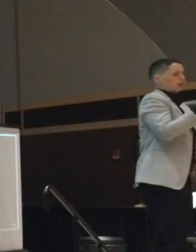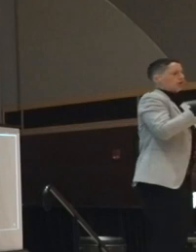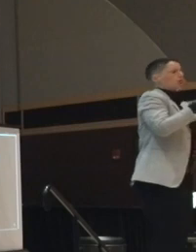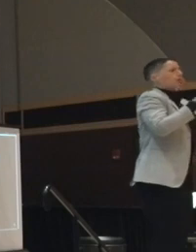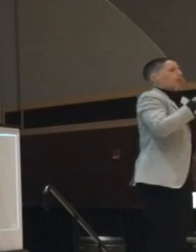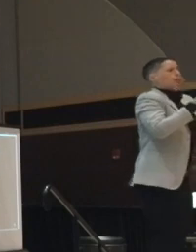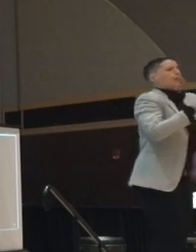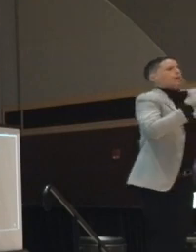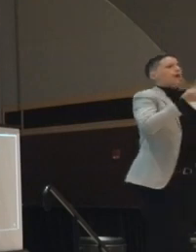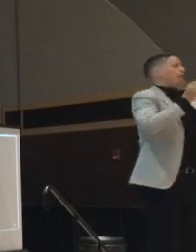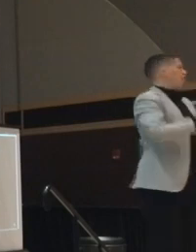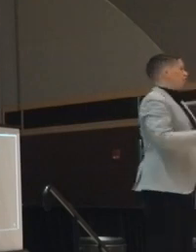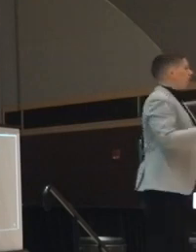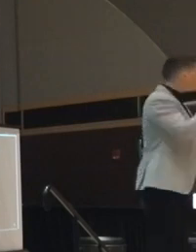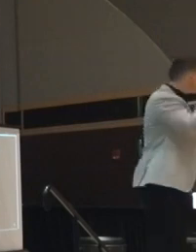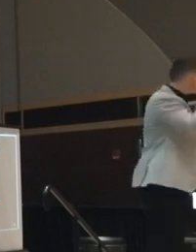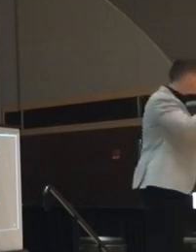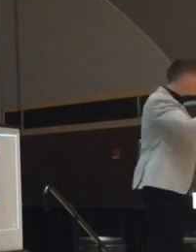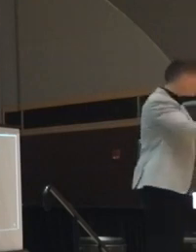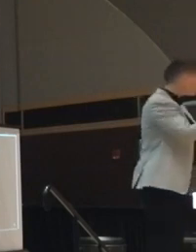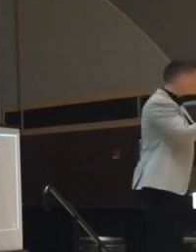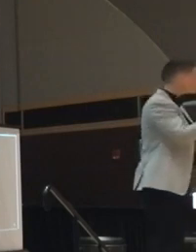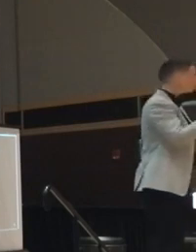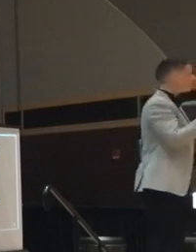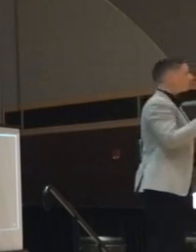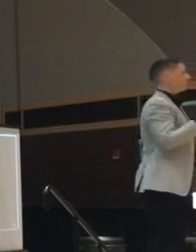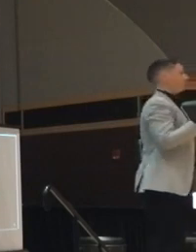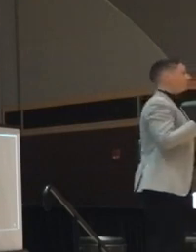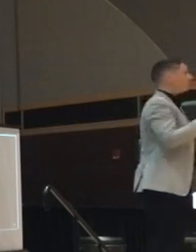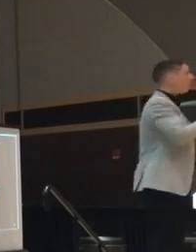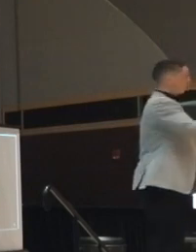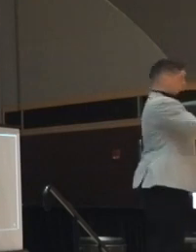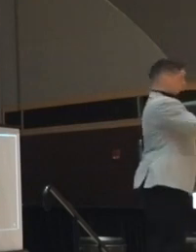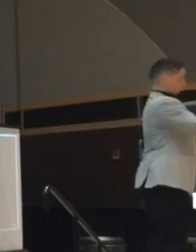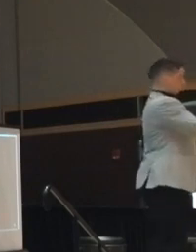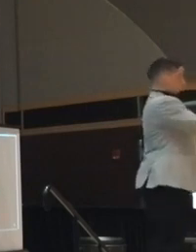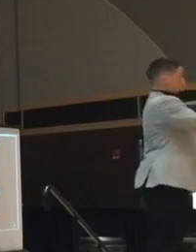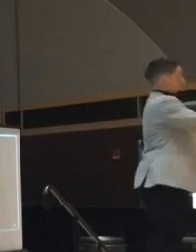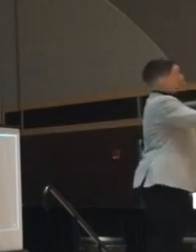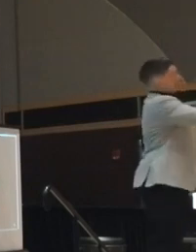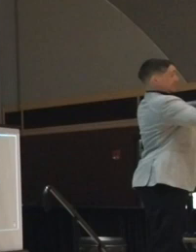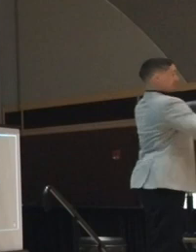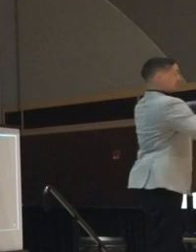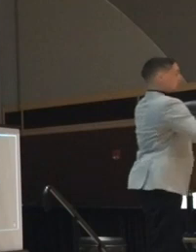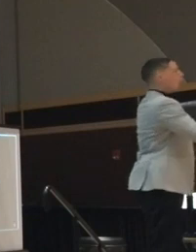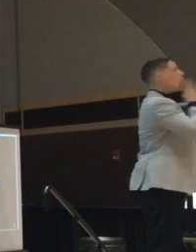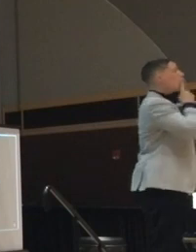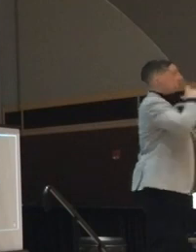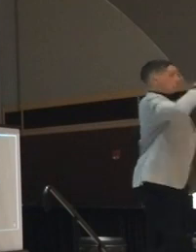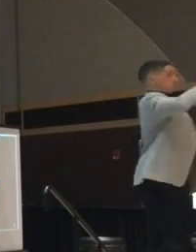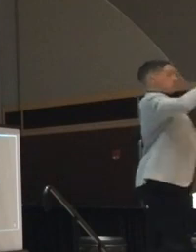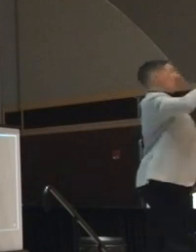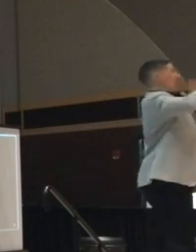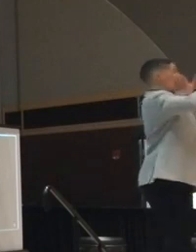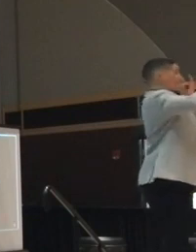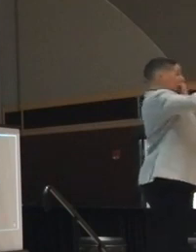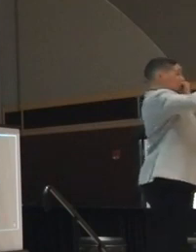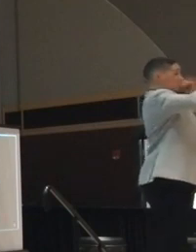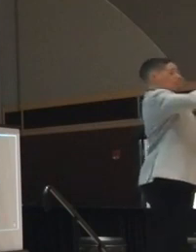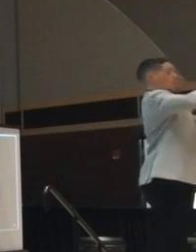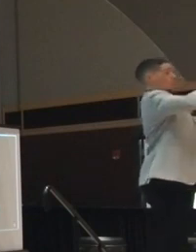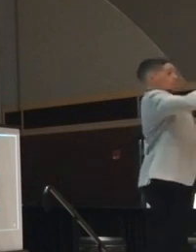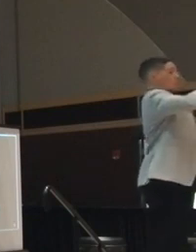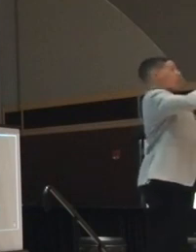Just rip it off. What happens if you bust that thing? Well, the computer's default setting was to shove the nose down. How could you do